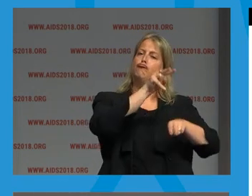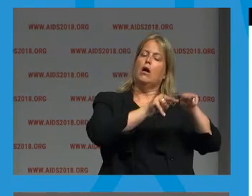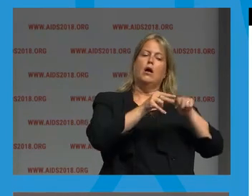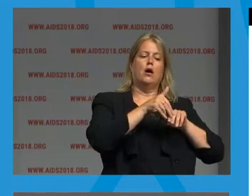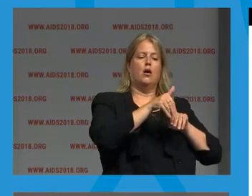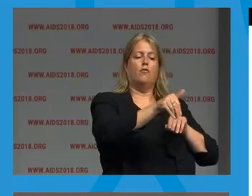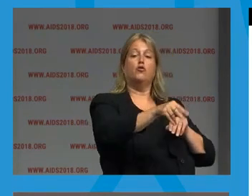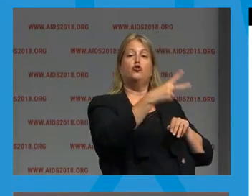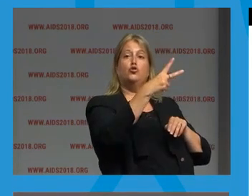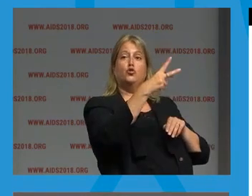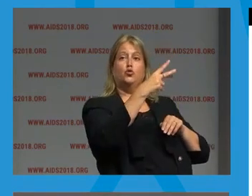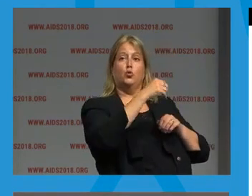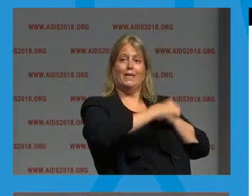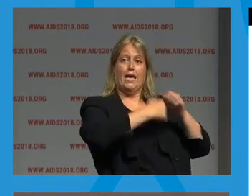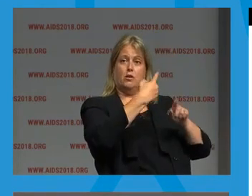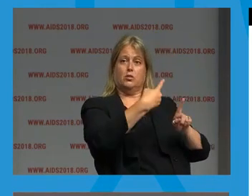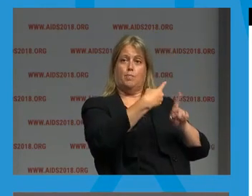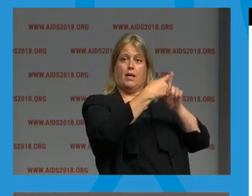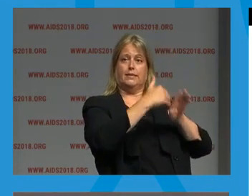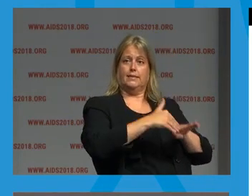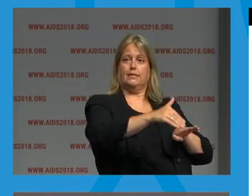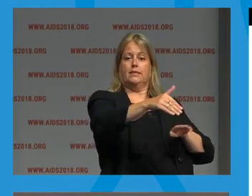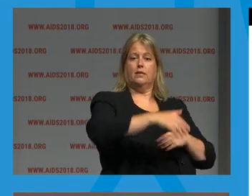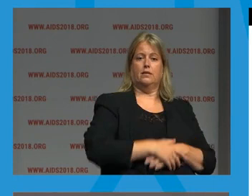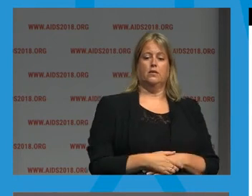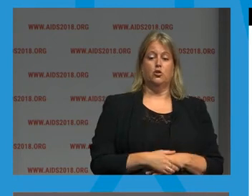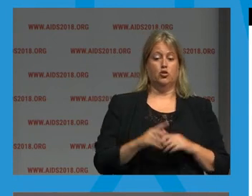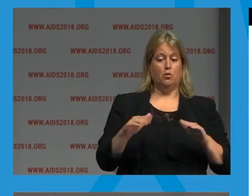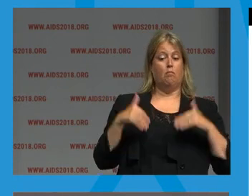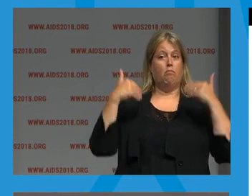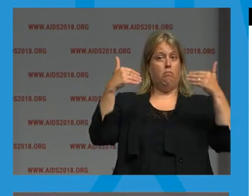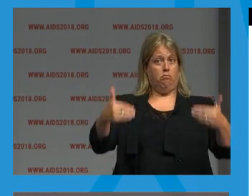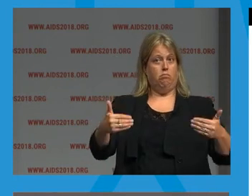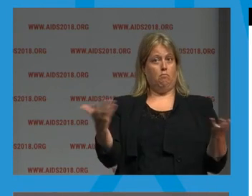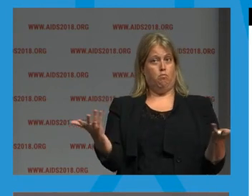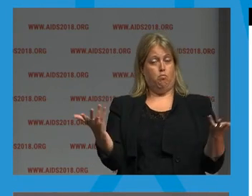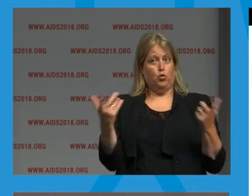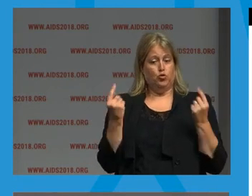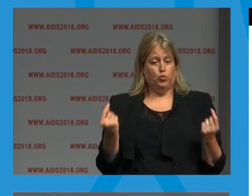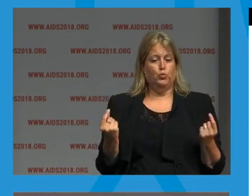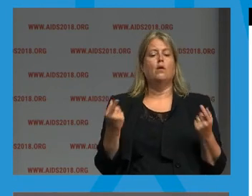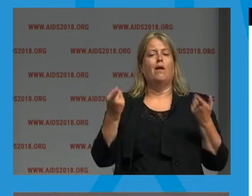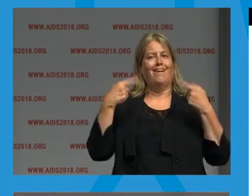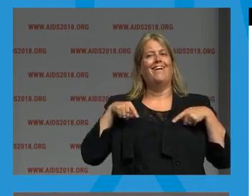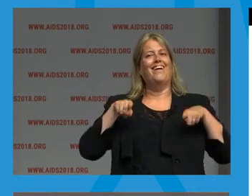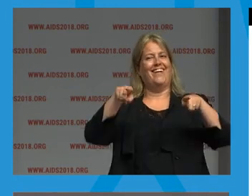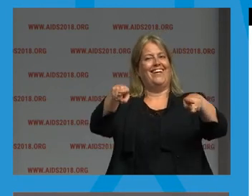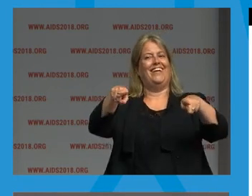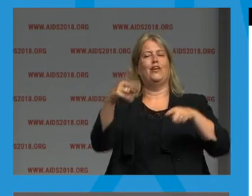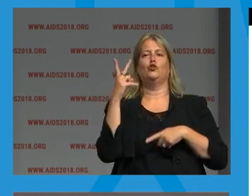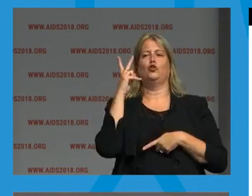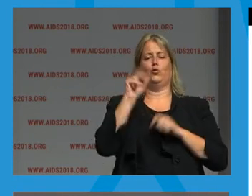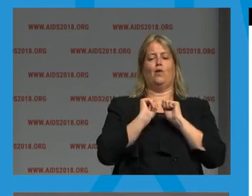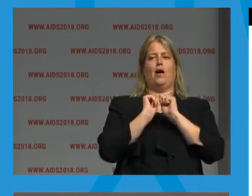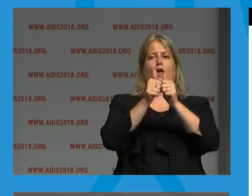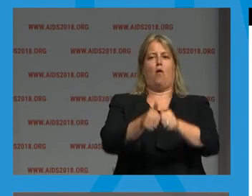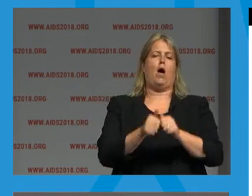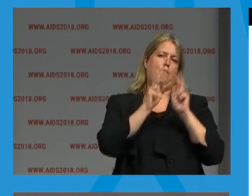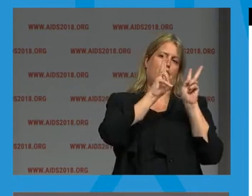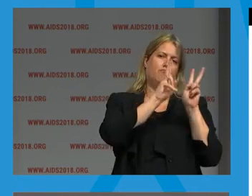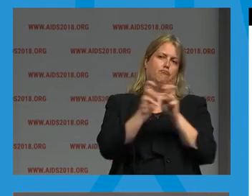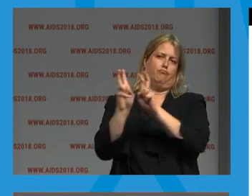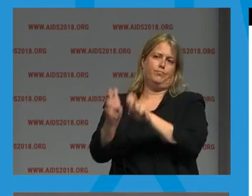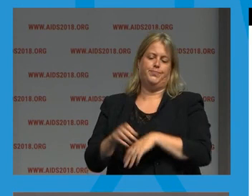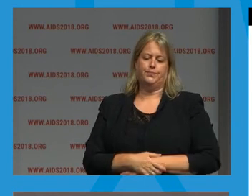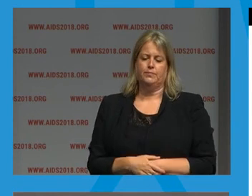or more years. So the next thing to do was to simultaneously do 2 follow-up studies, and I want to